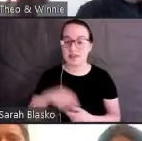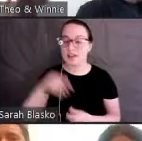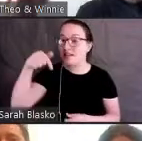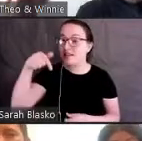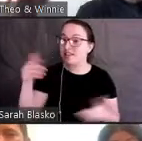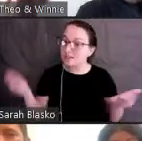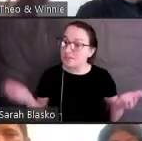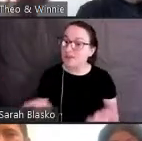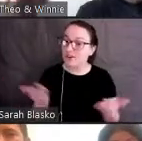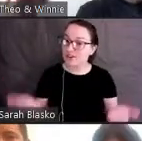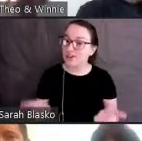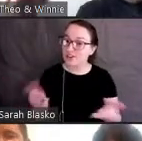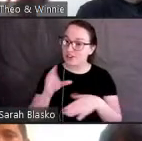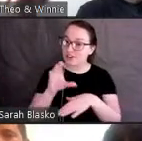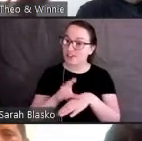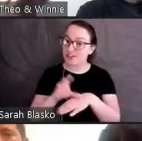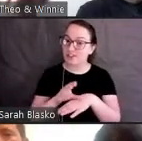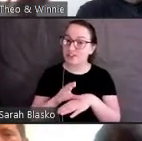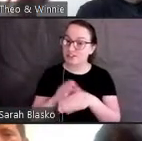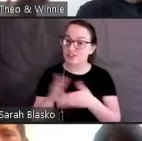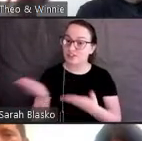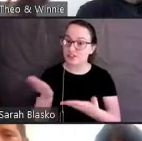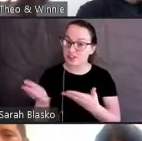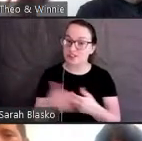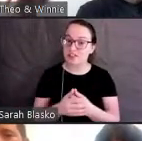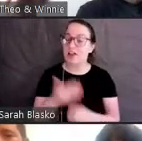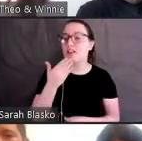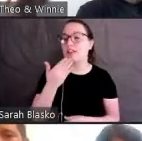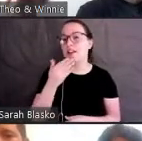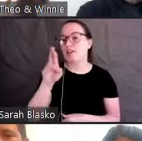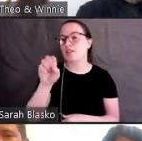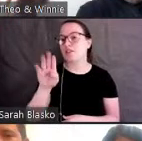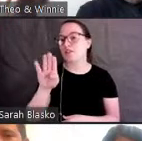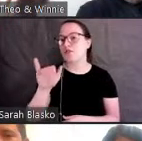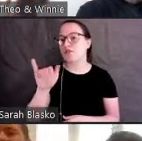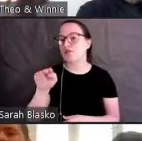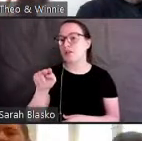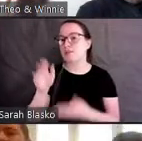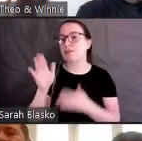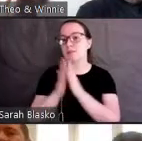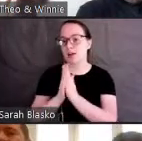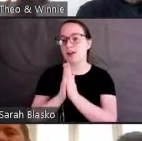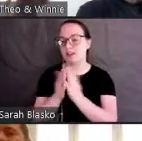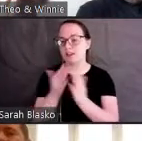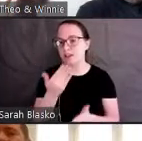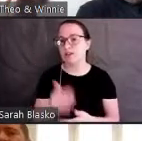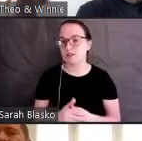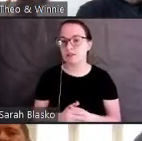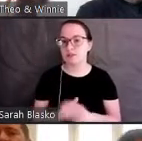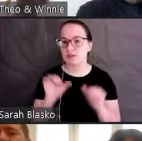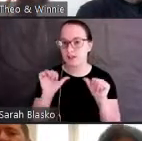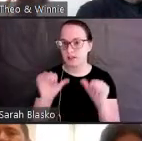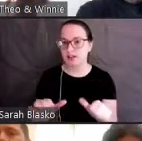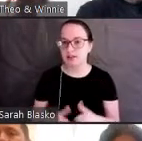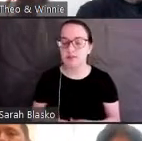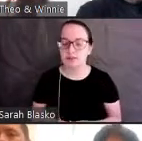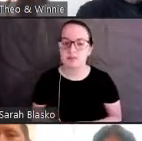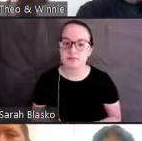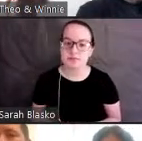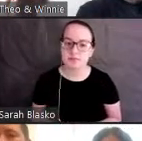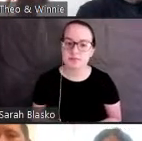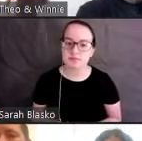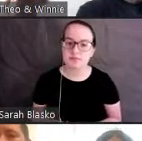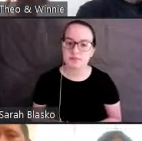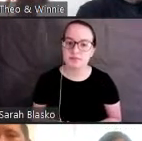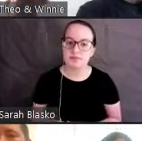encouraging. Thank you for all of your prayers for my wife, Robin. You know, so we're in that place right